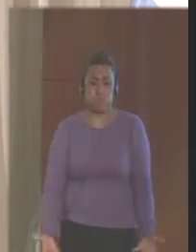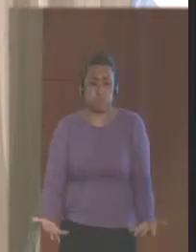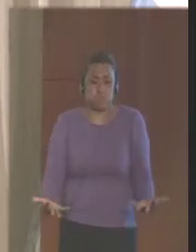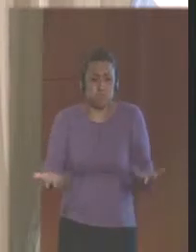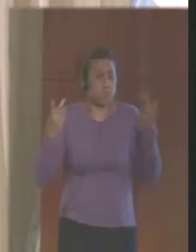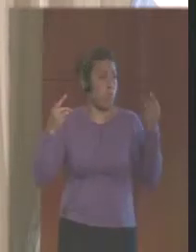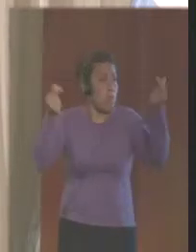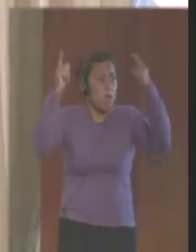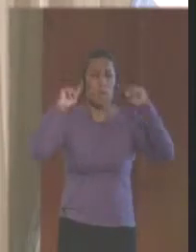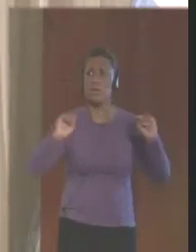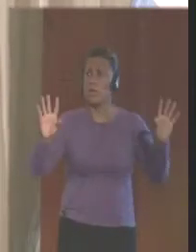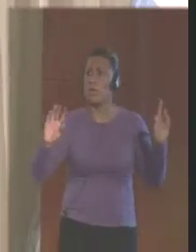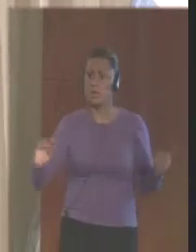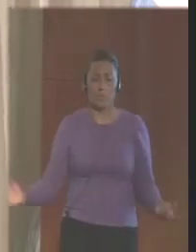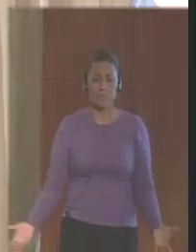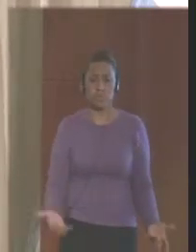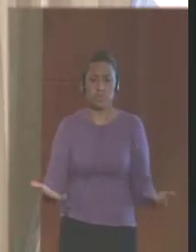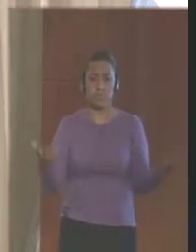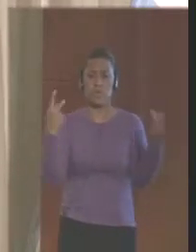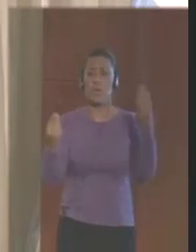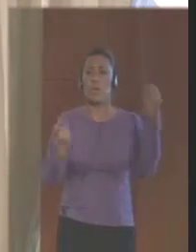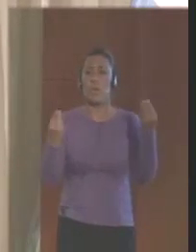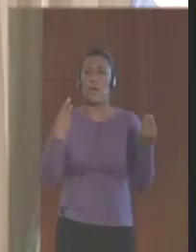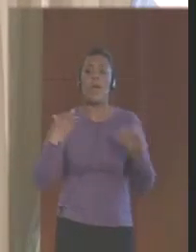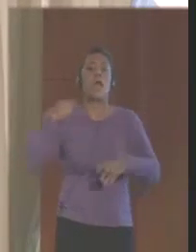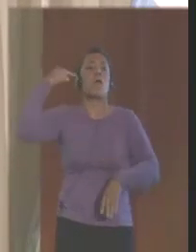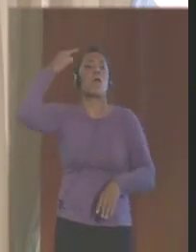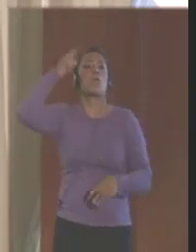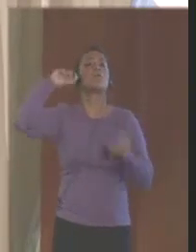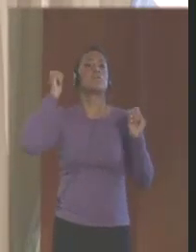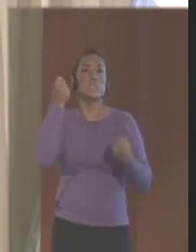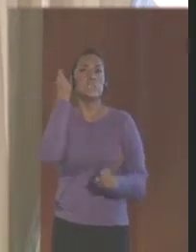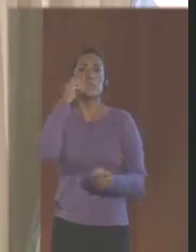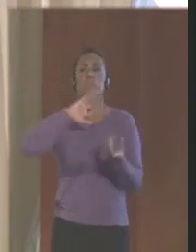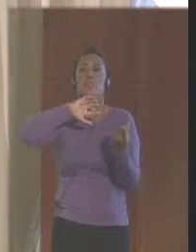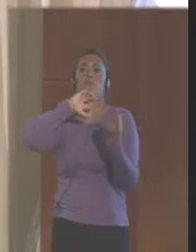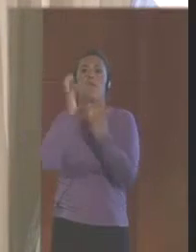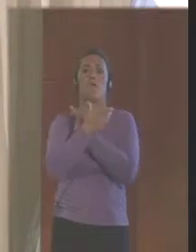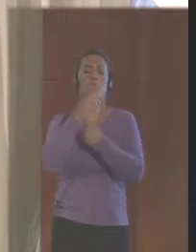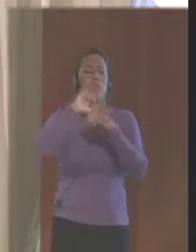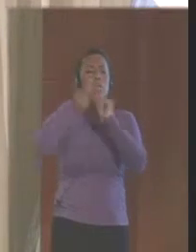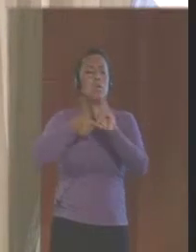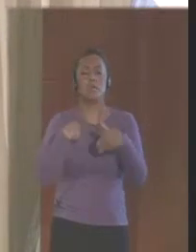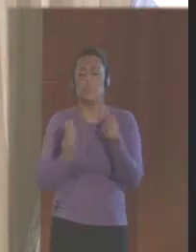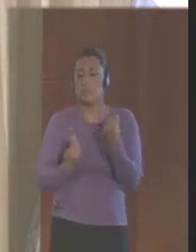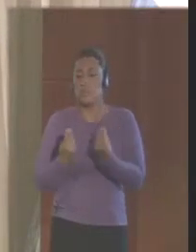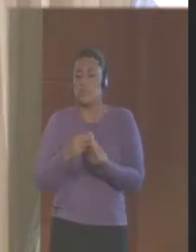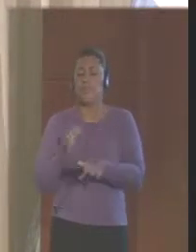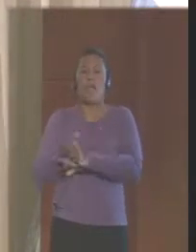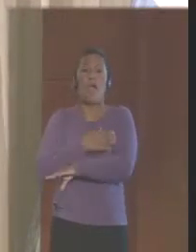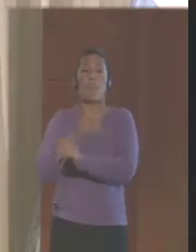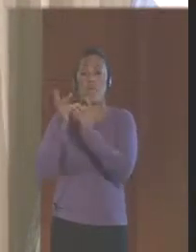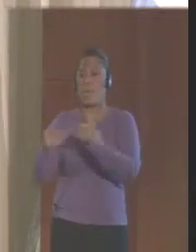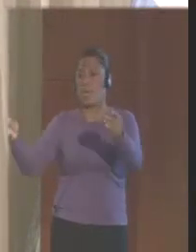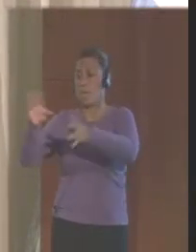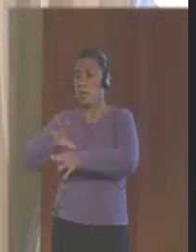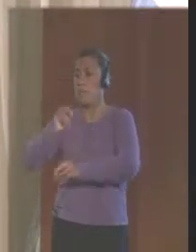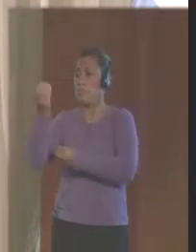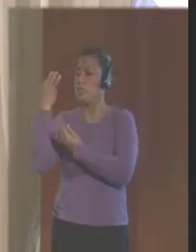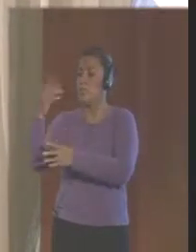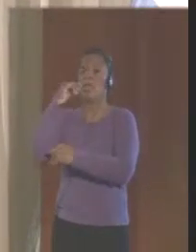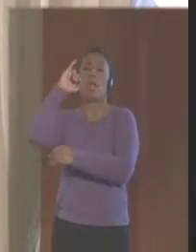climate change policy which was laid in the Parliament in July of 2011 in order